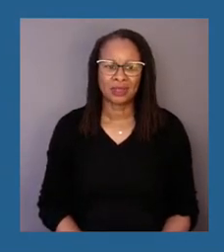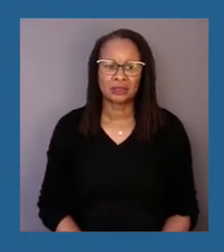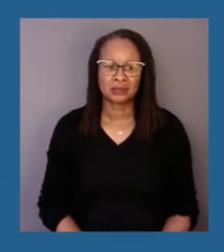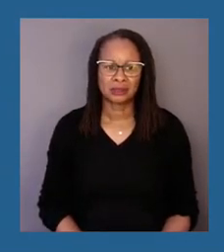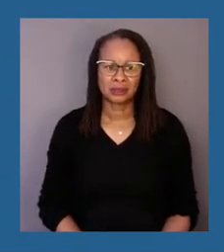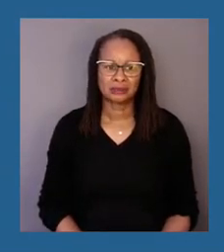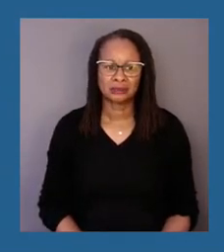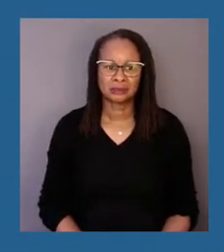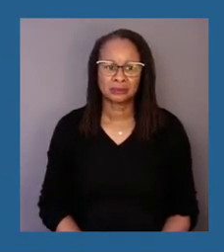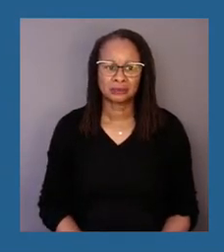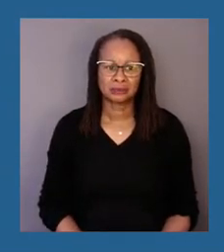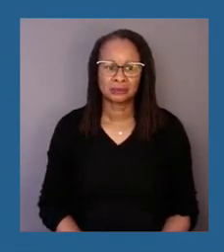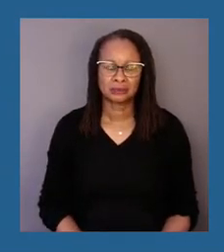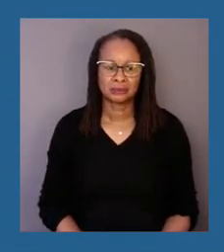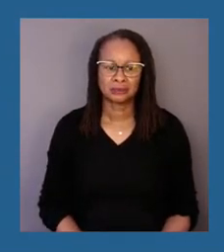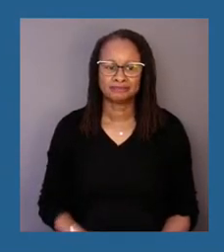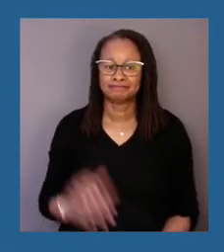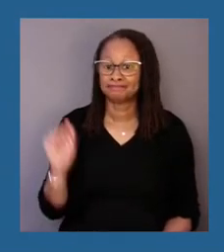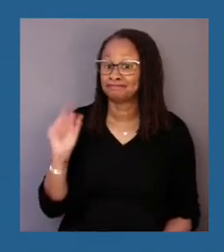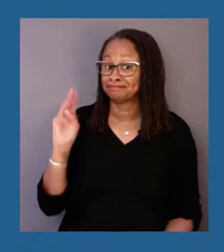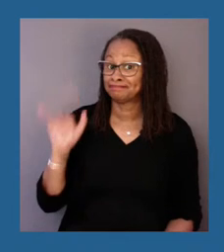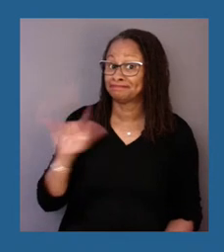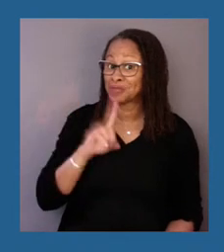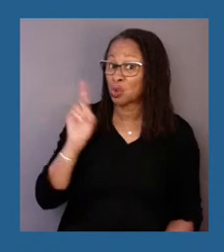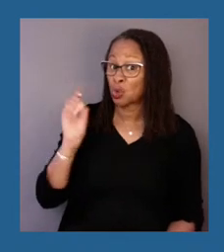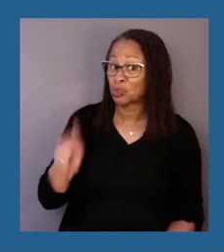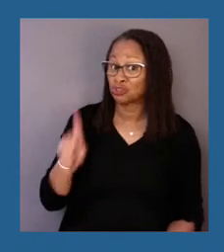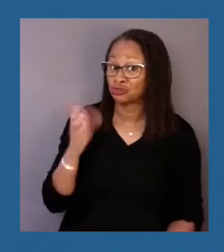Bye. Amy, a question for you.